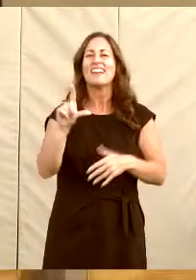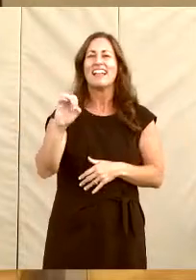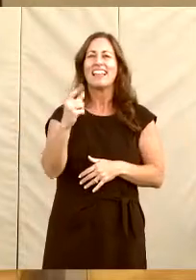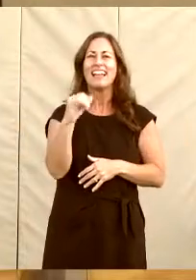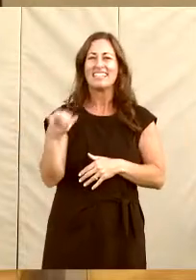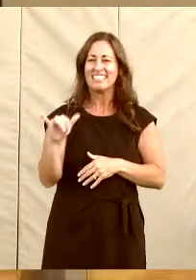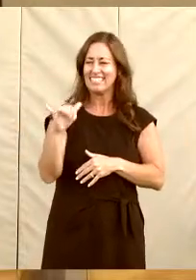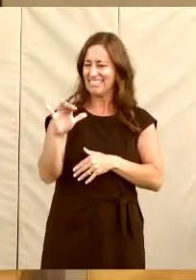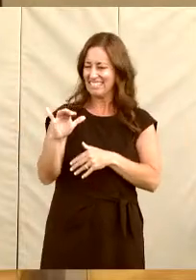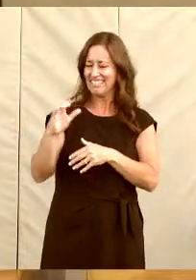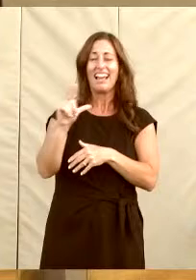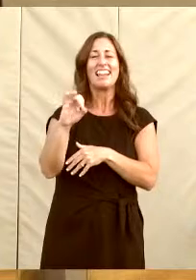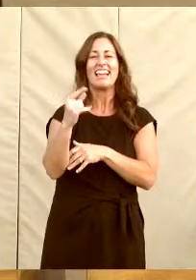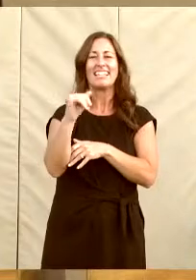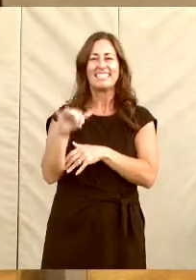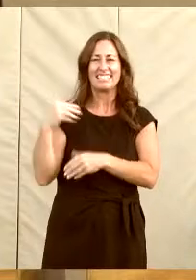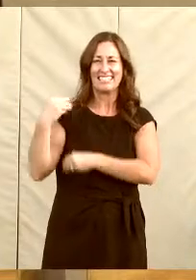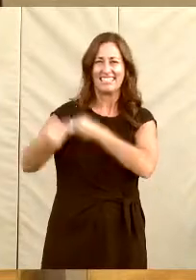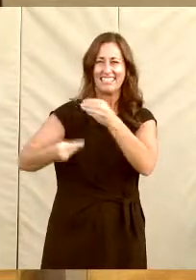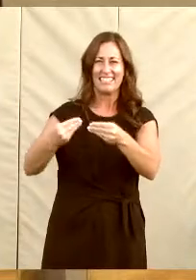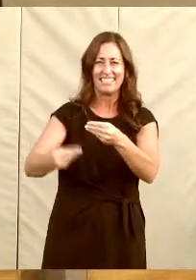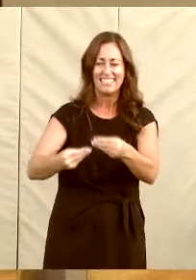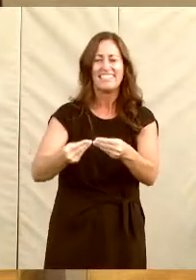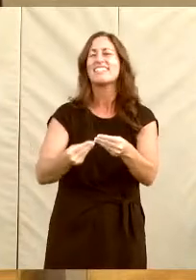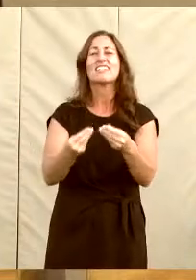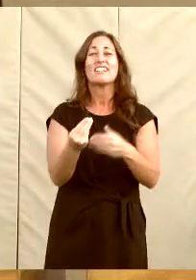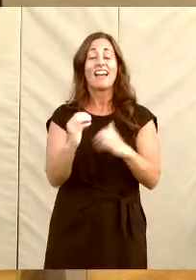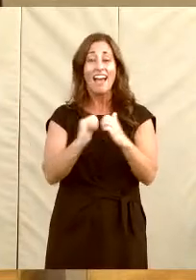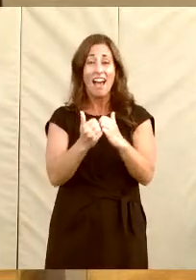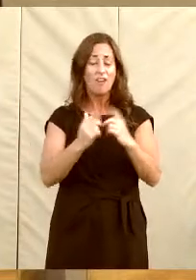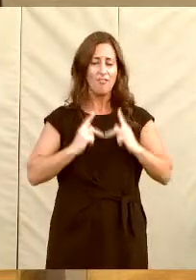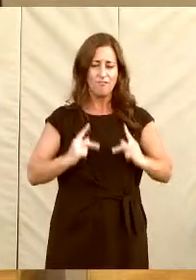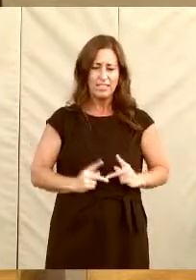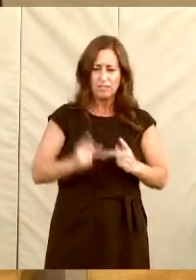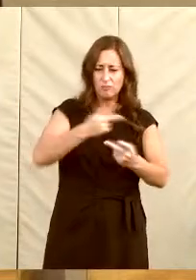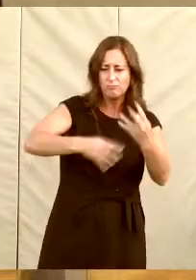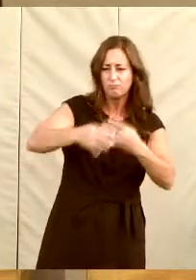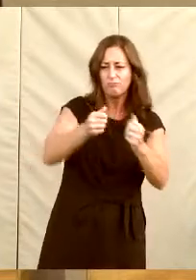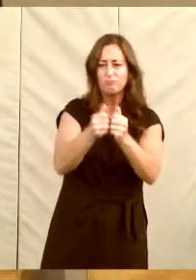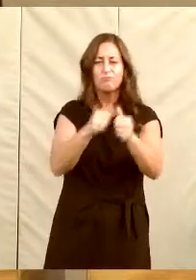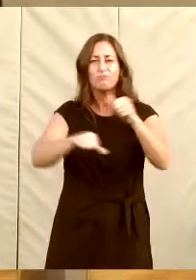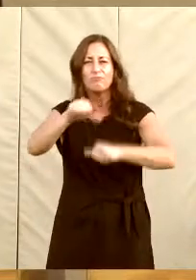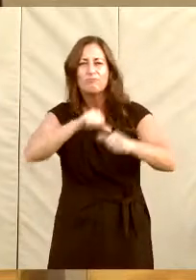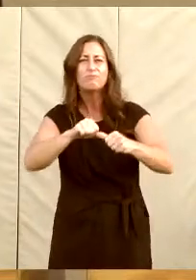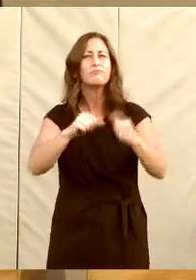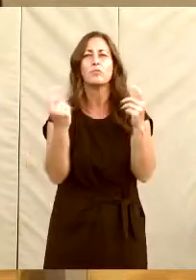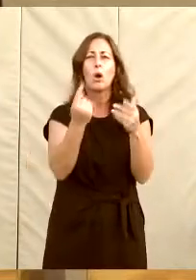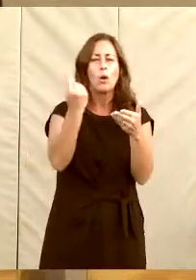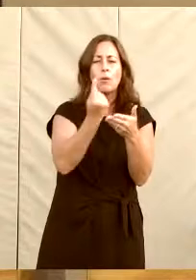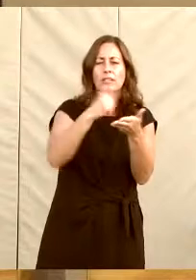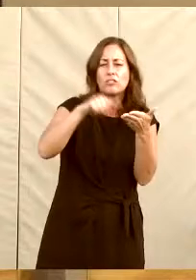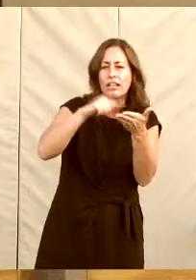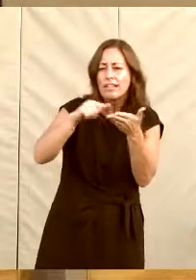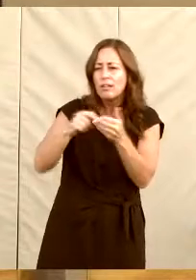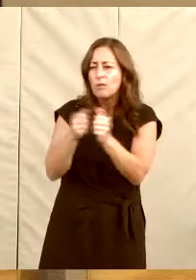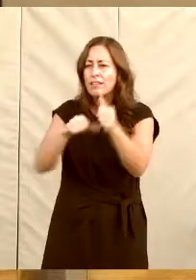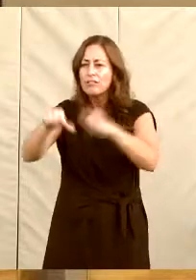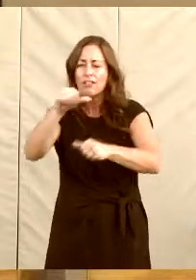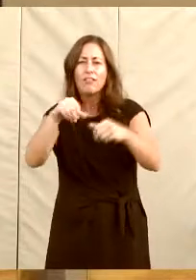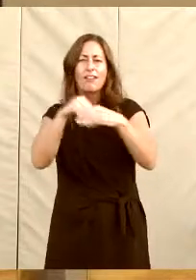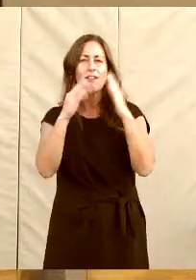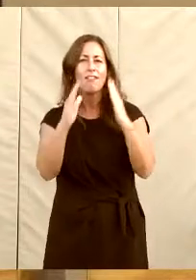amount of followers we all had, but the physical interactions we had with each other and the way we checked in with each other, even in the hallways.